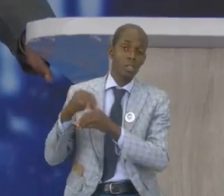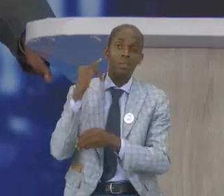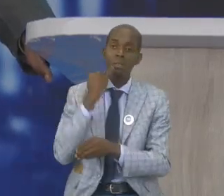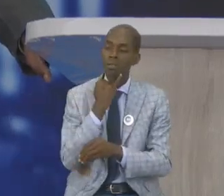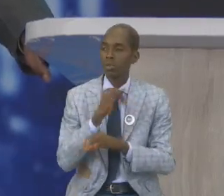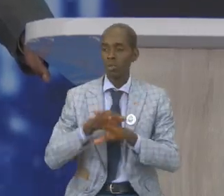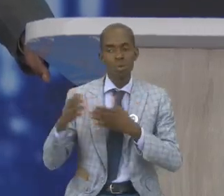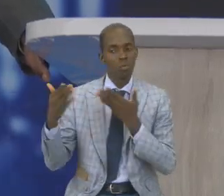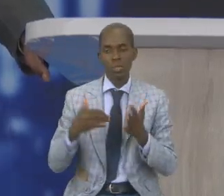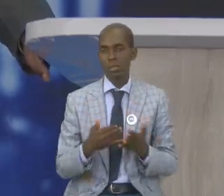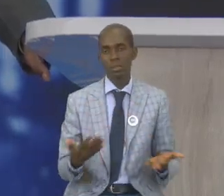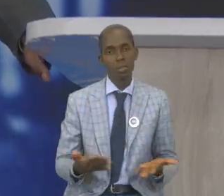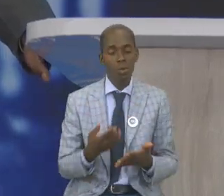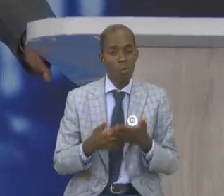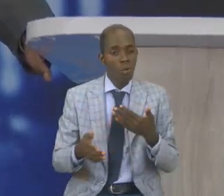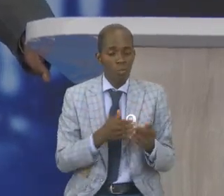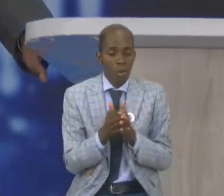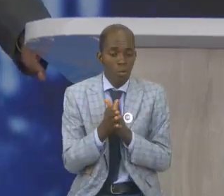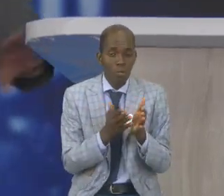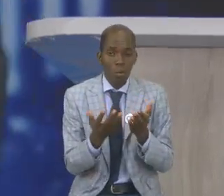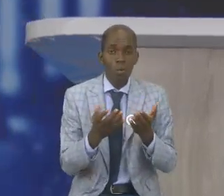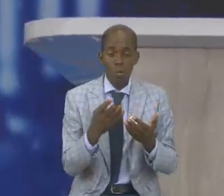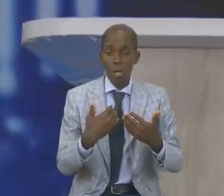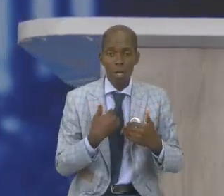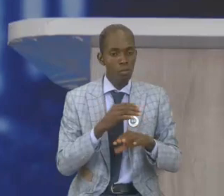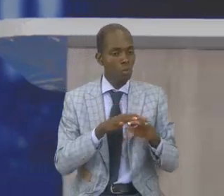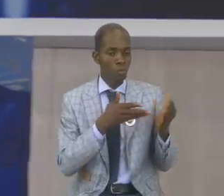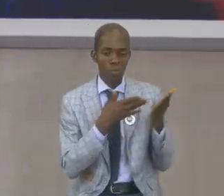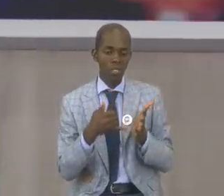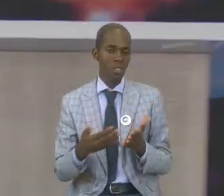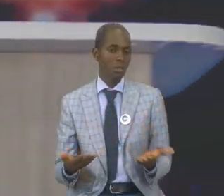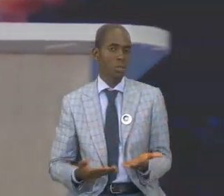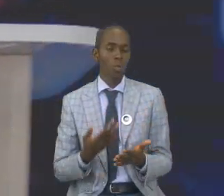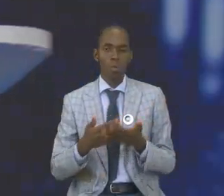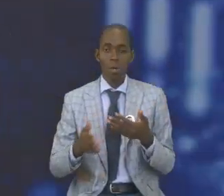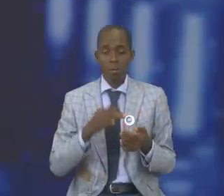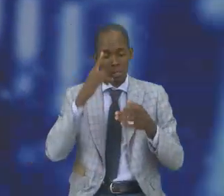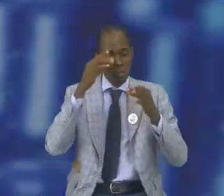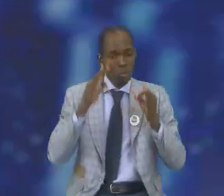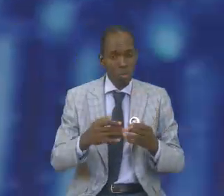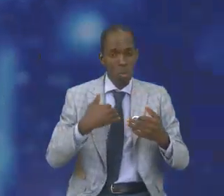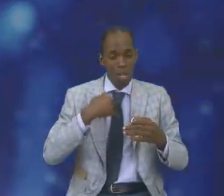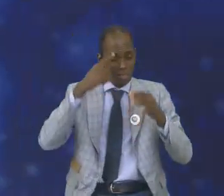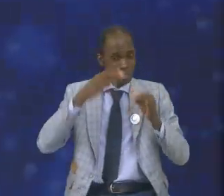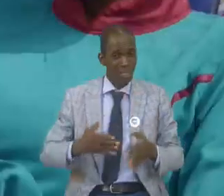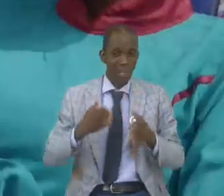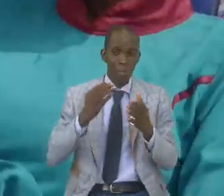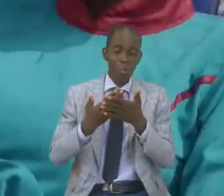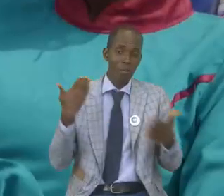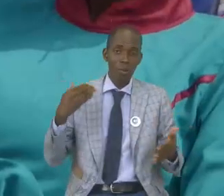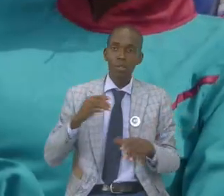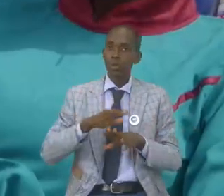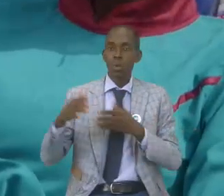and whatever goal you have, don't carry in here. And whatever decision you have made, don't carry that in here,